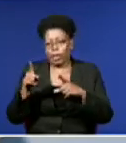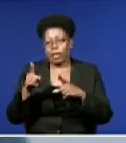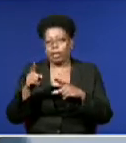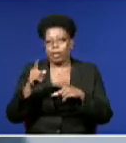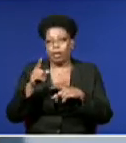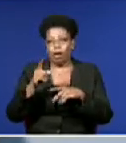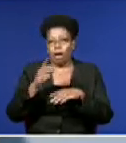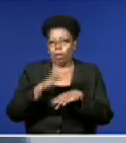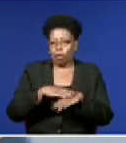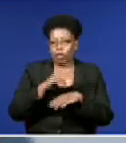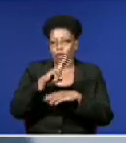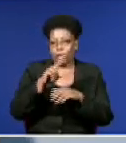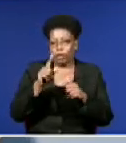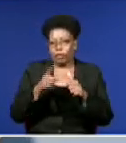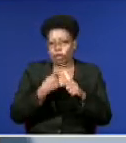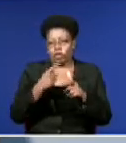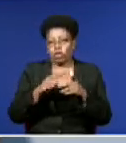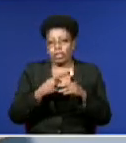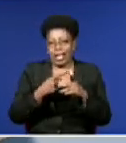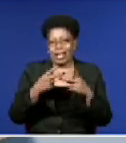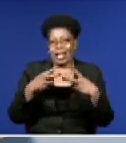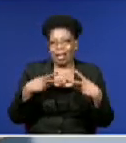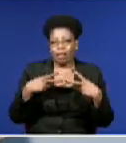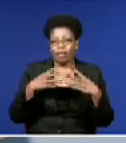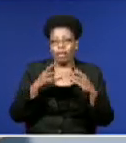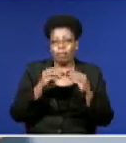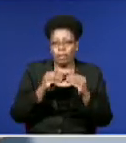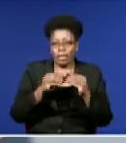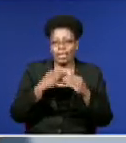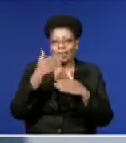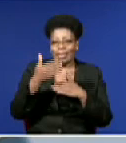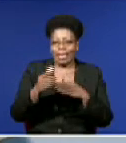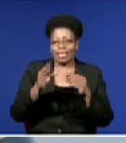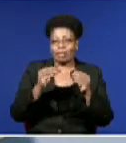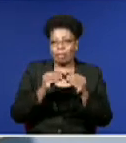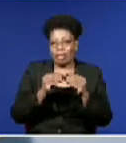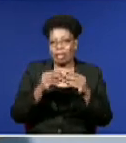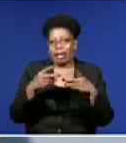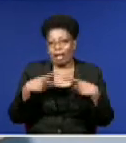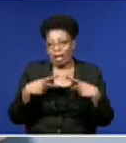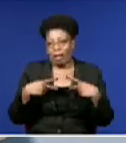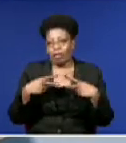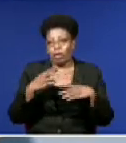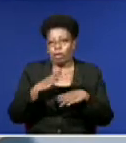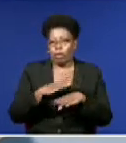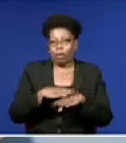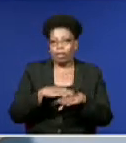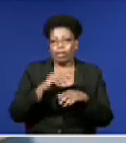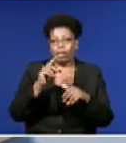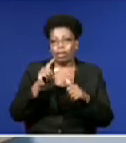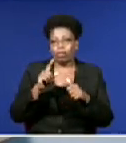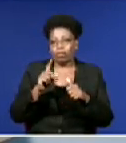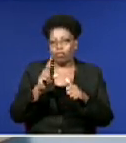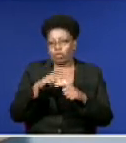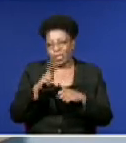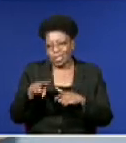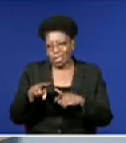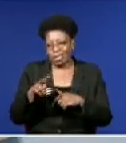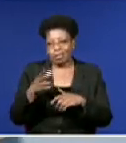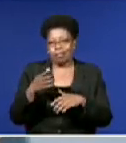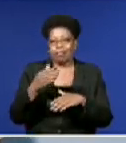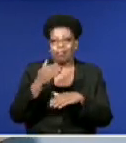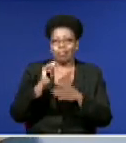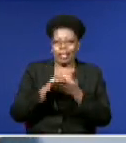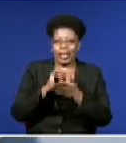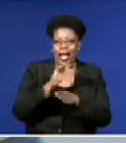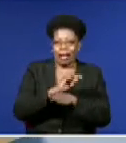21st, because the start of a meeting, the next meeting that I'm having is on the 22nd that